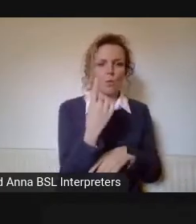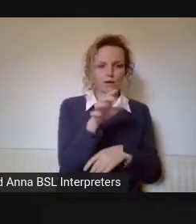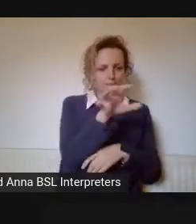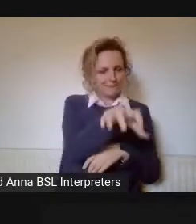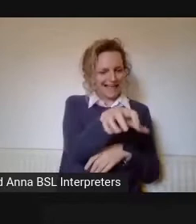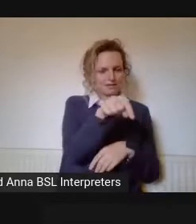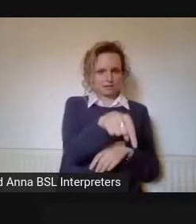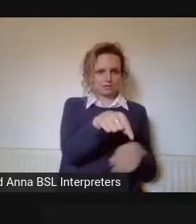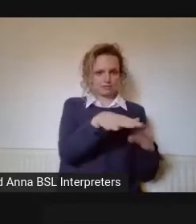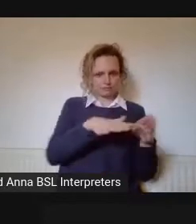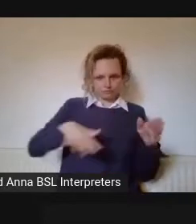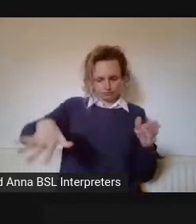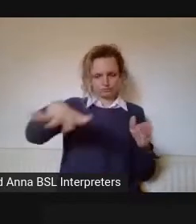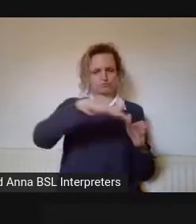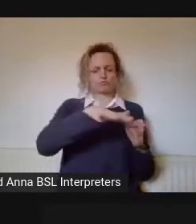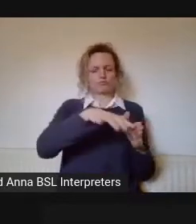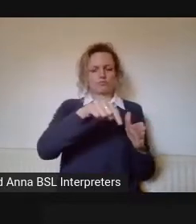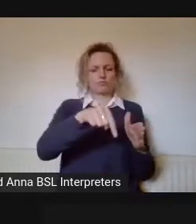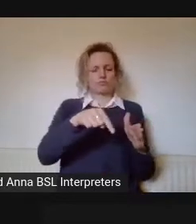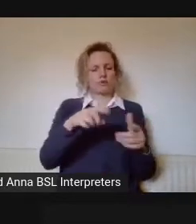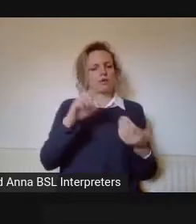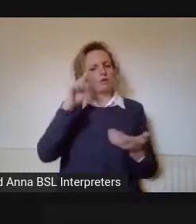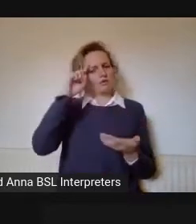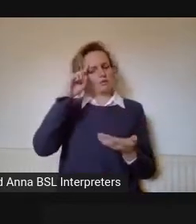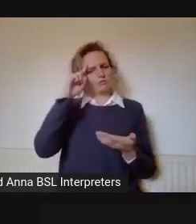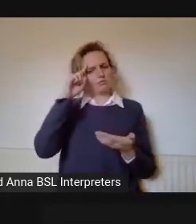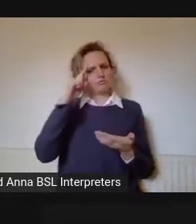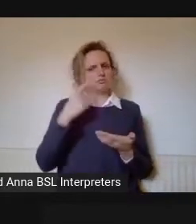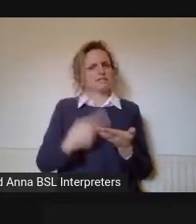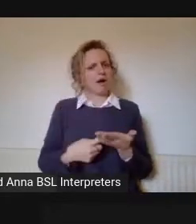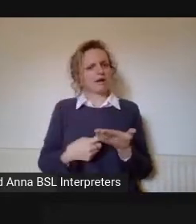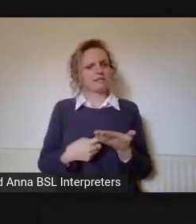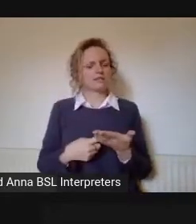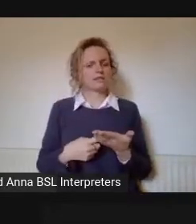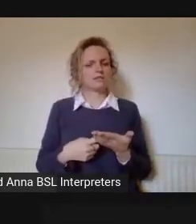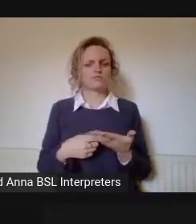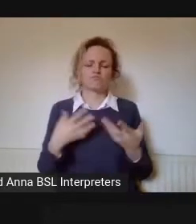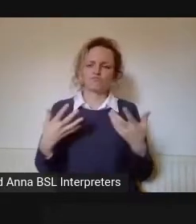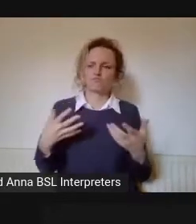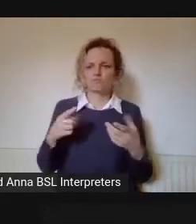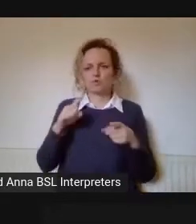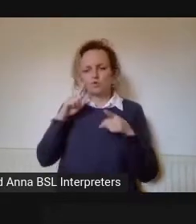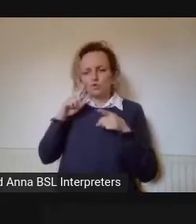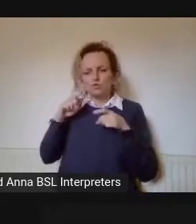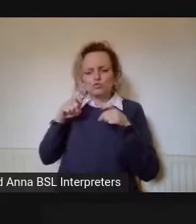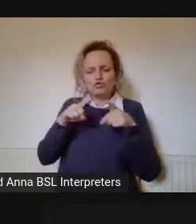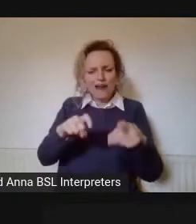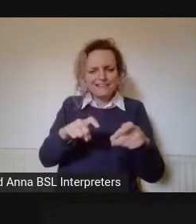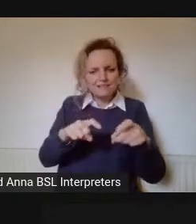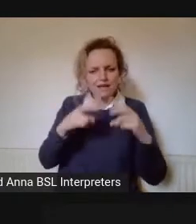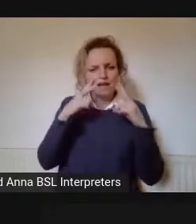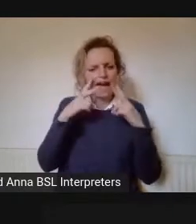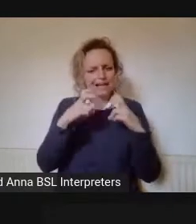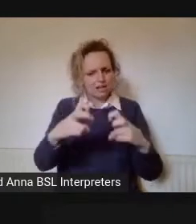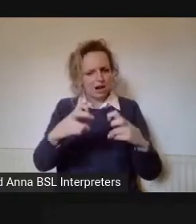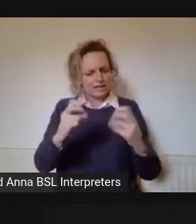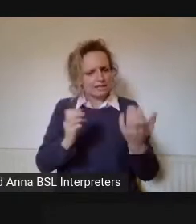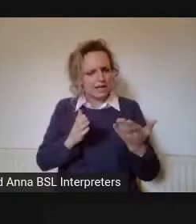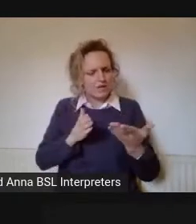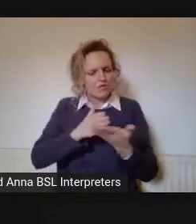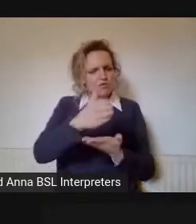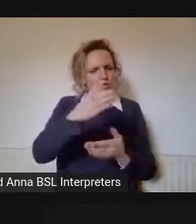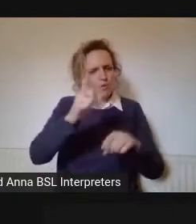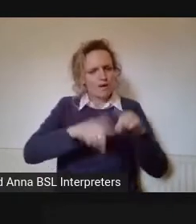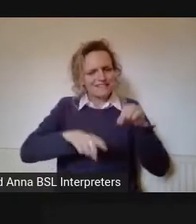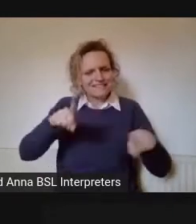decided to trace it through a variety of different scales of representation. And